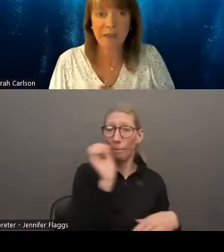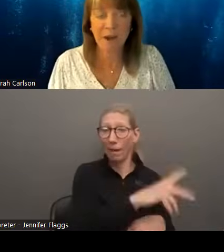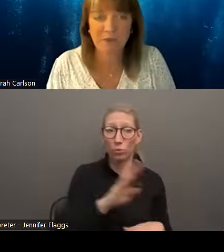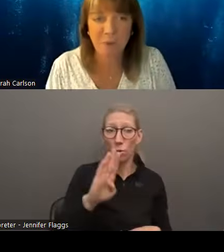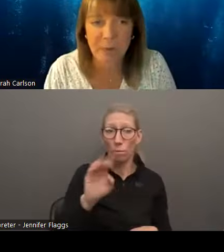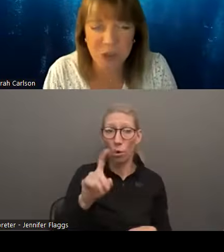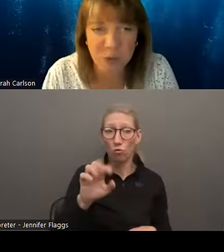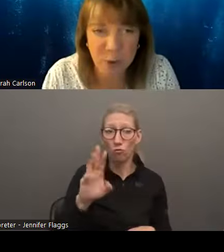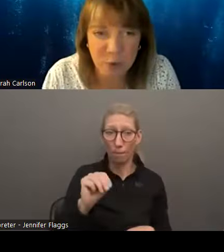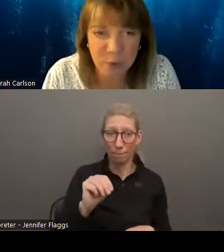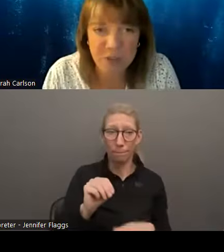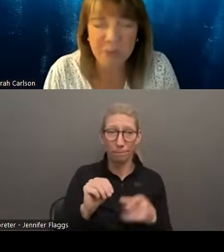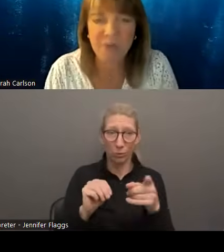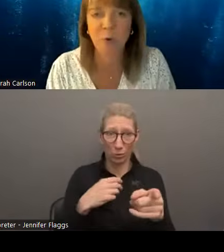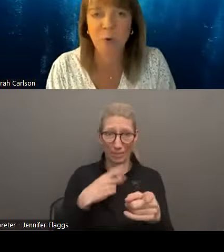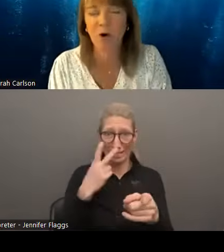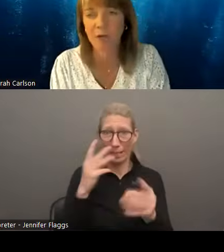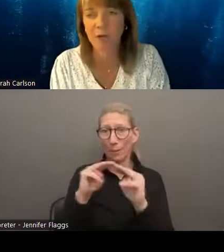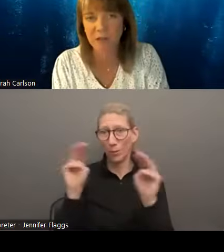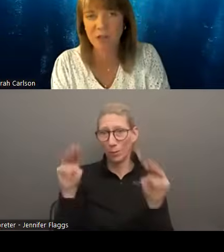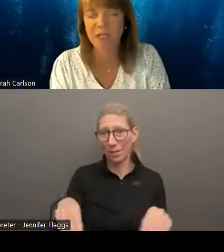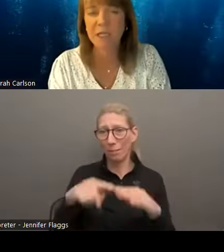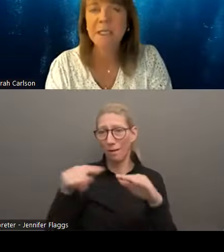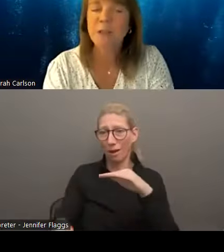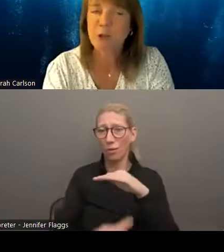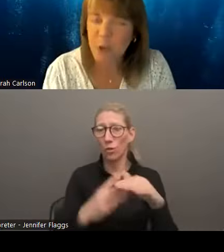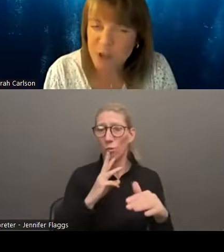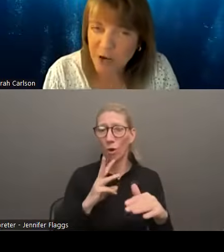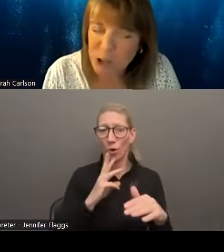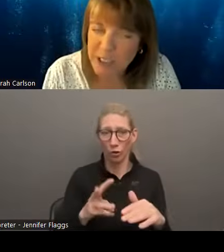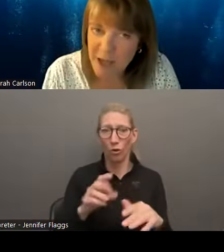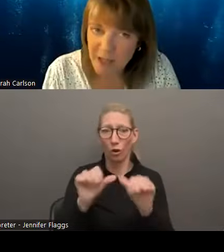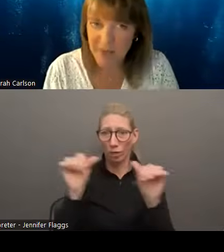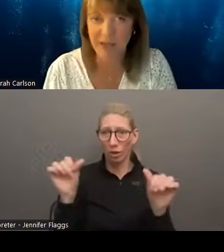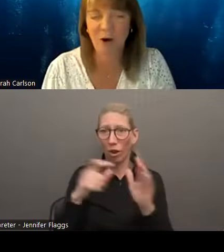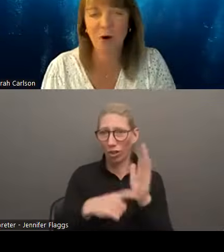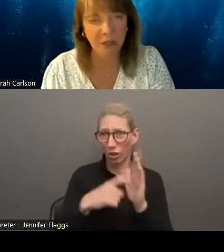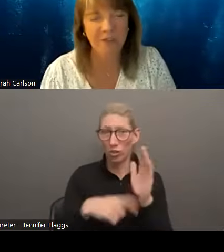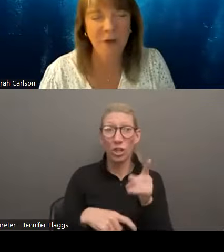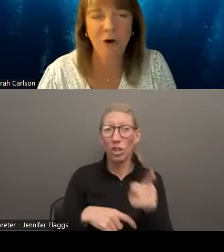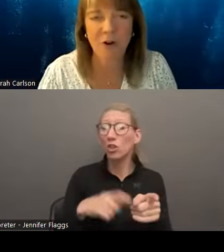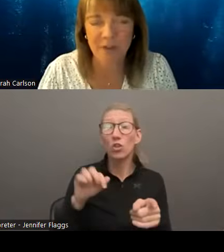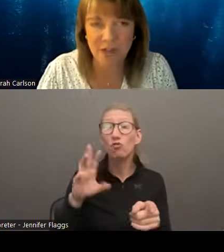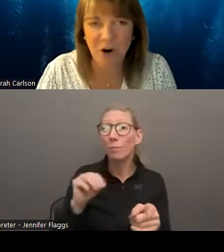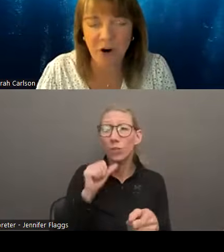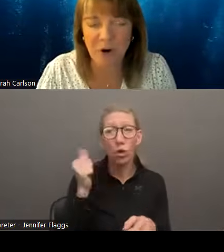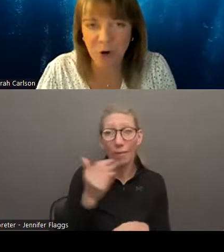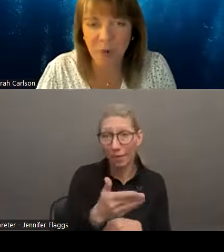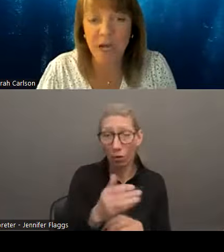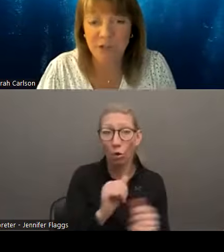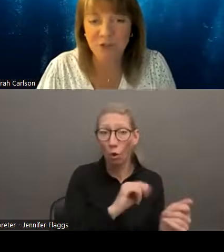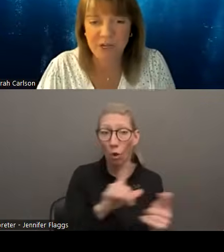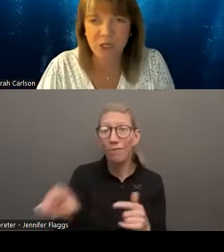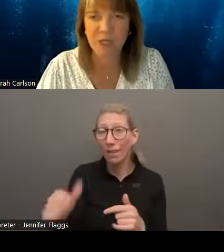see the aforementioned Bodrum Museum of Underwater Archaeology. The drums are actually not there. All of the other artifacts are